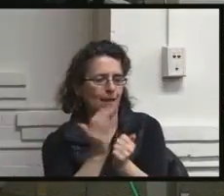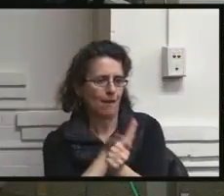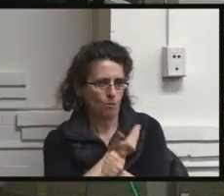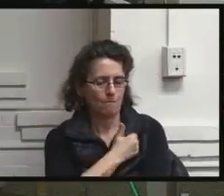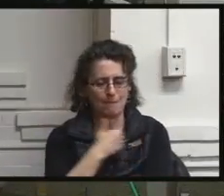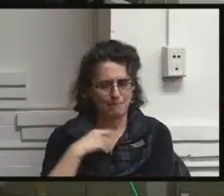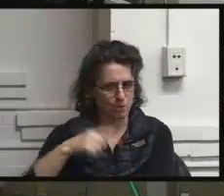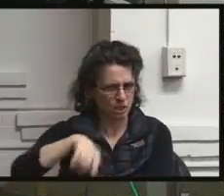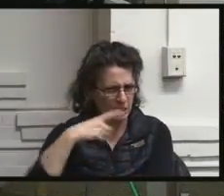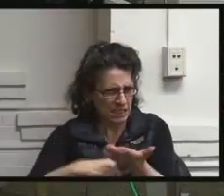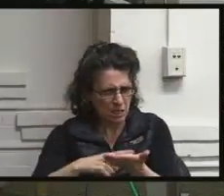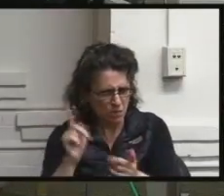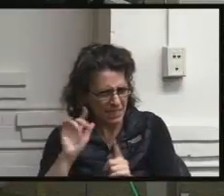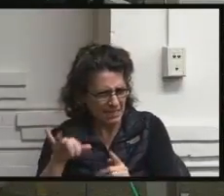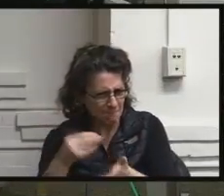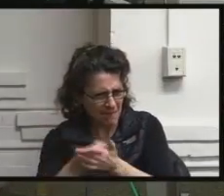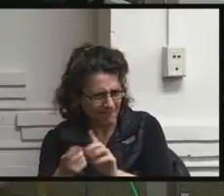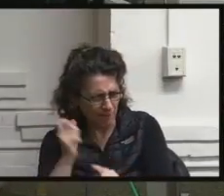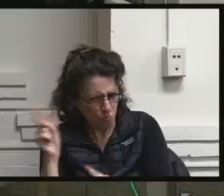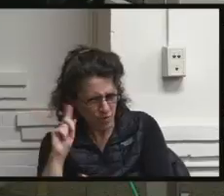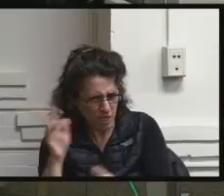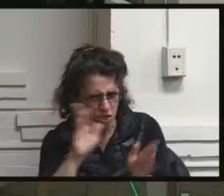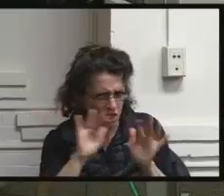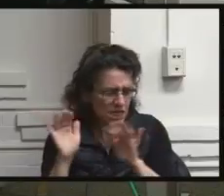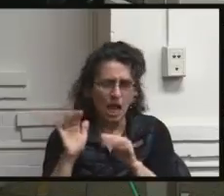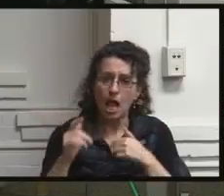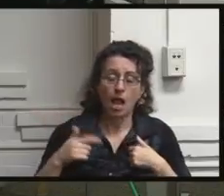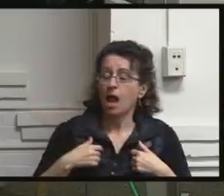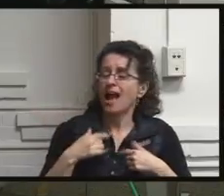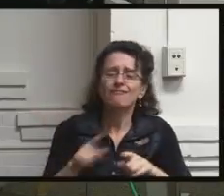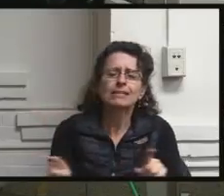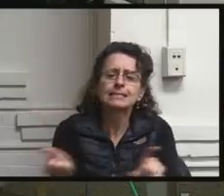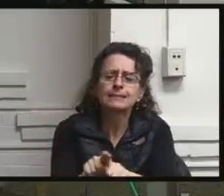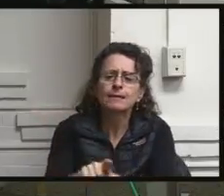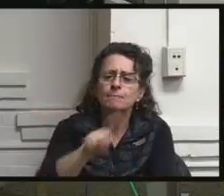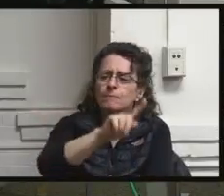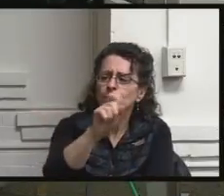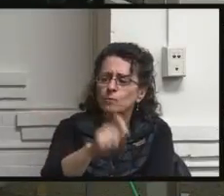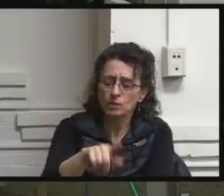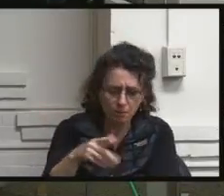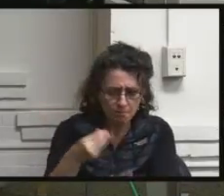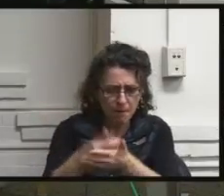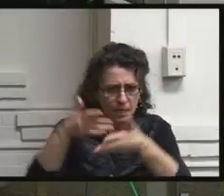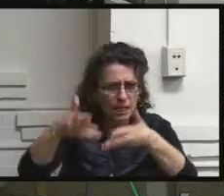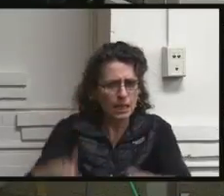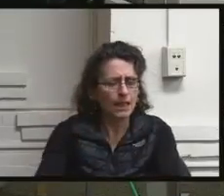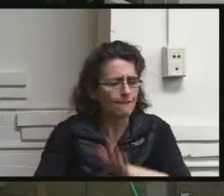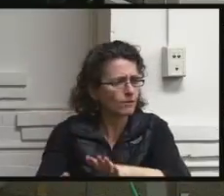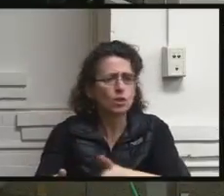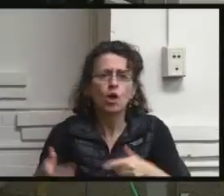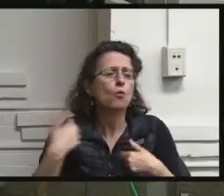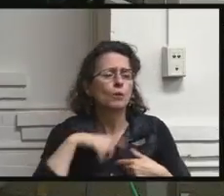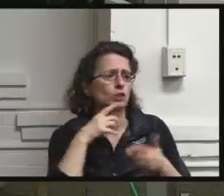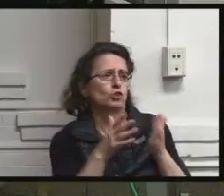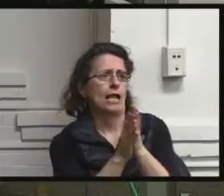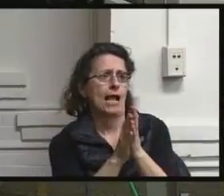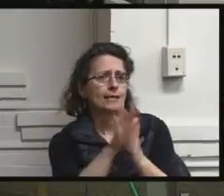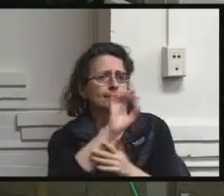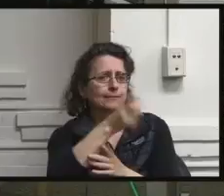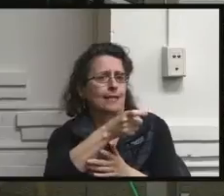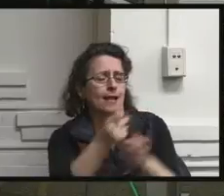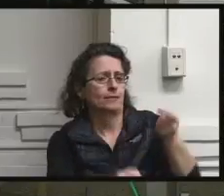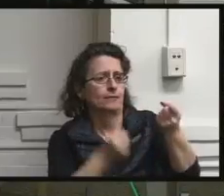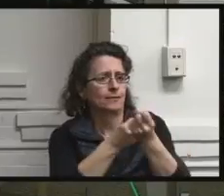of, because I'm no different than you. I said, well, we have a surplus. We can say, well, let's get